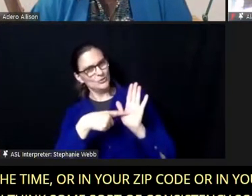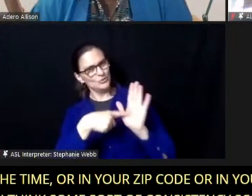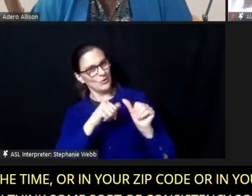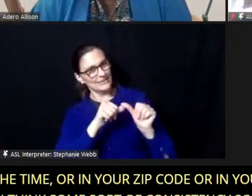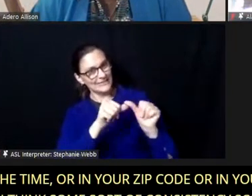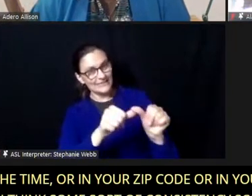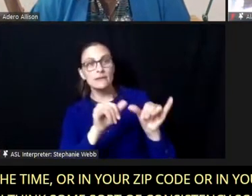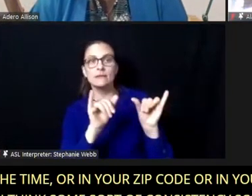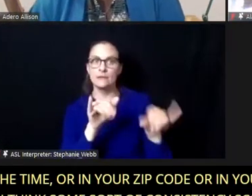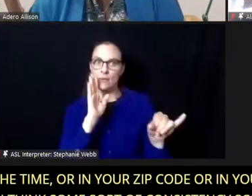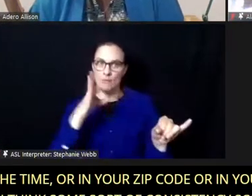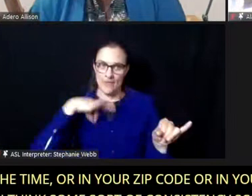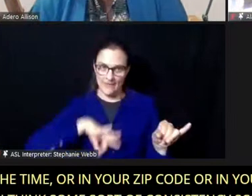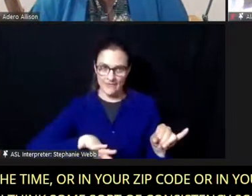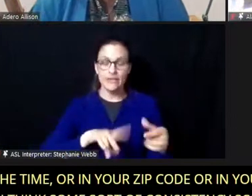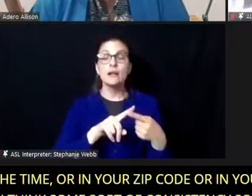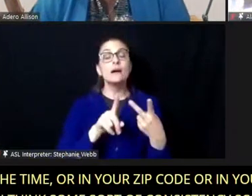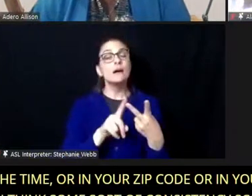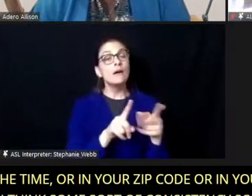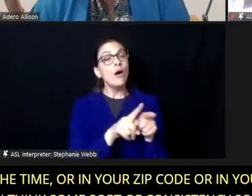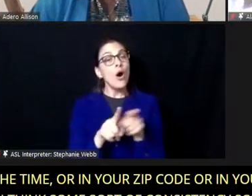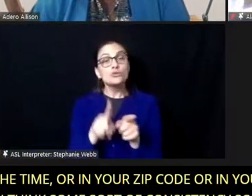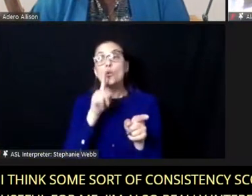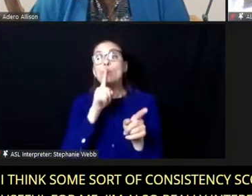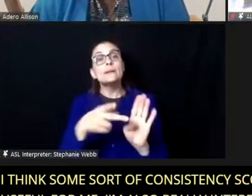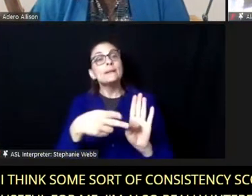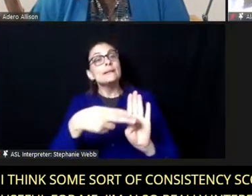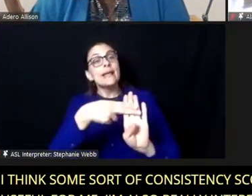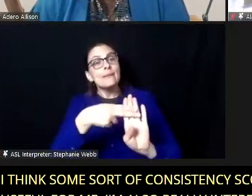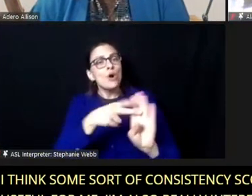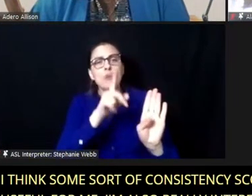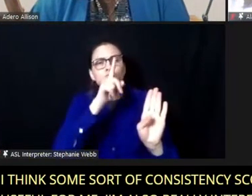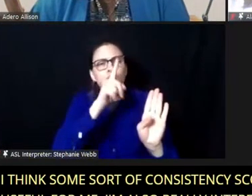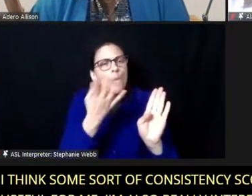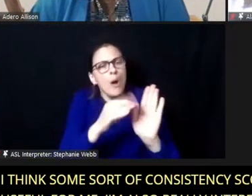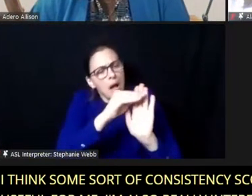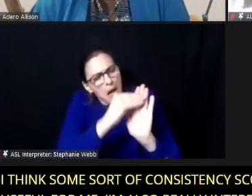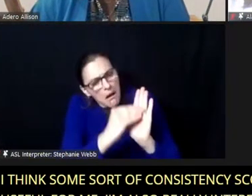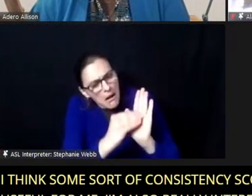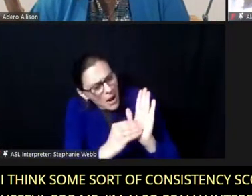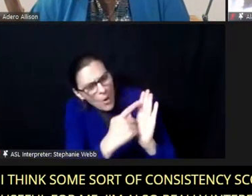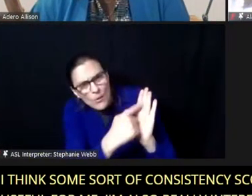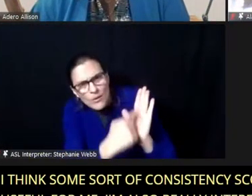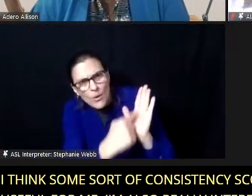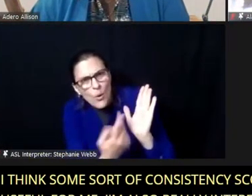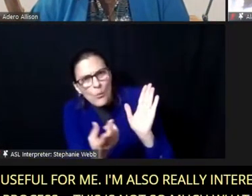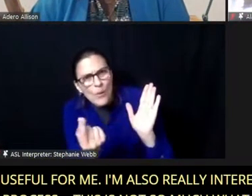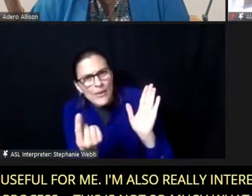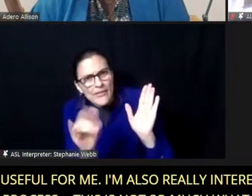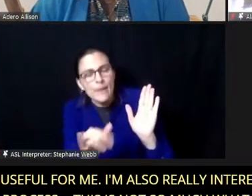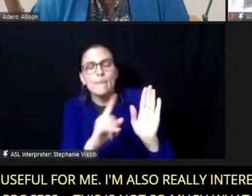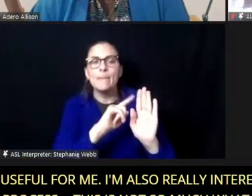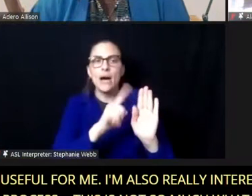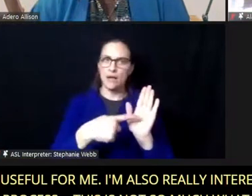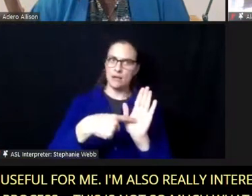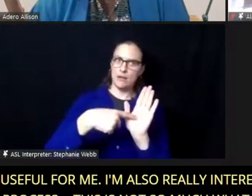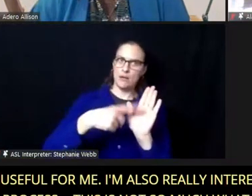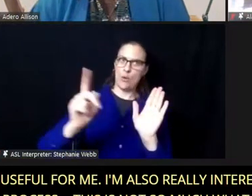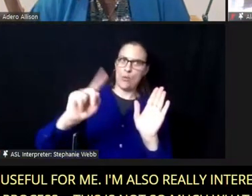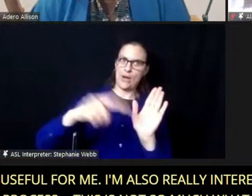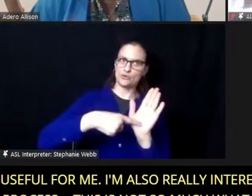but where the label appears and sort of when it gets in front of consumers, because a lot of the time I would